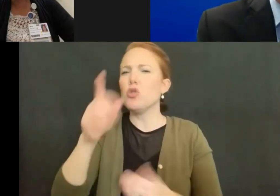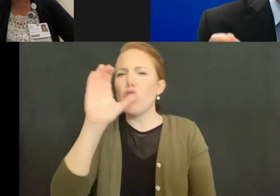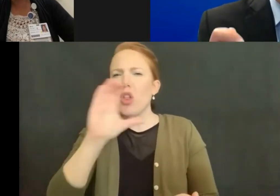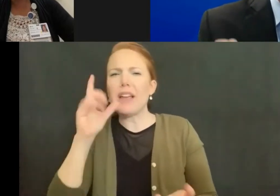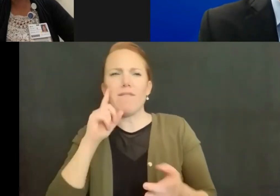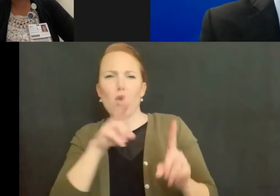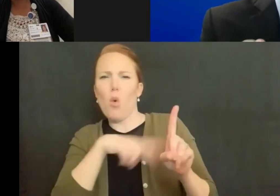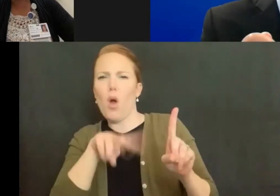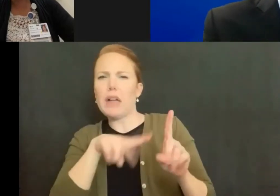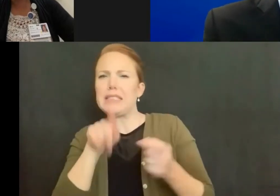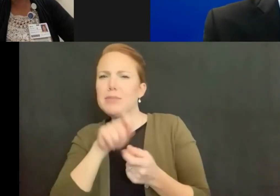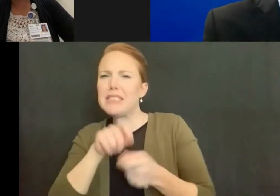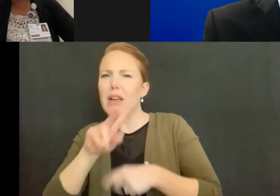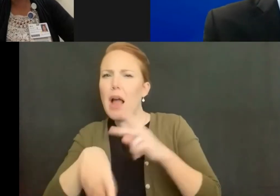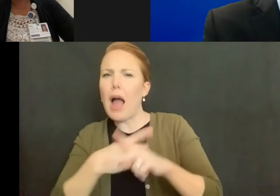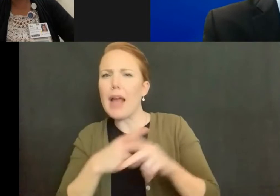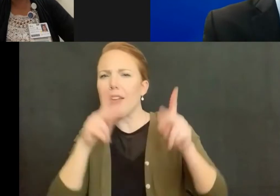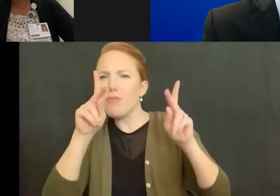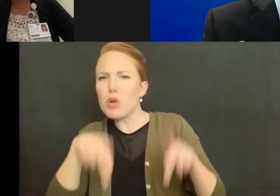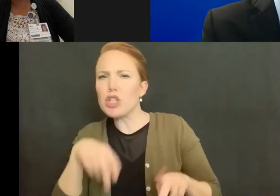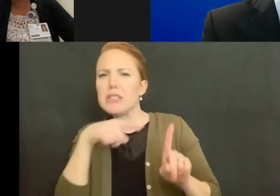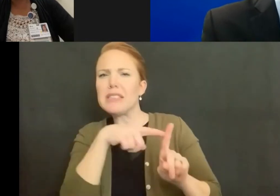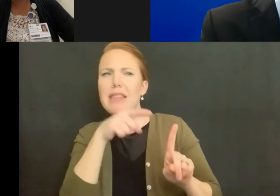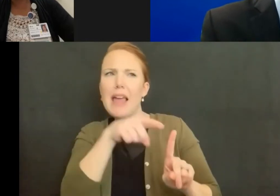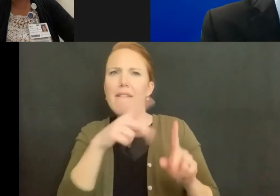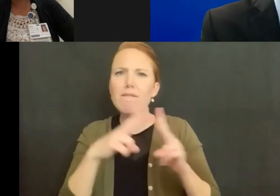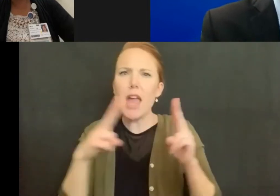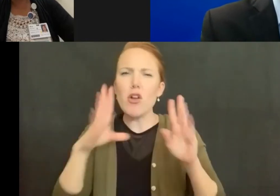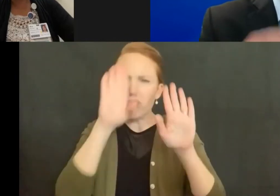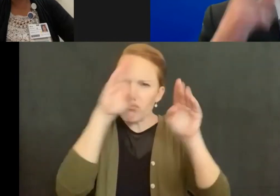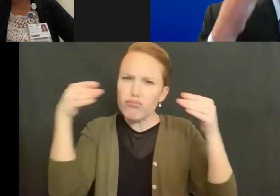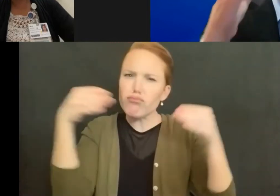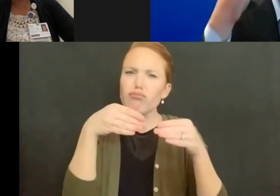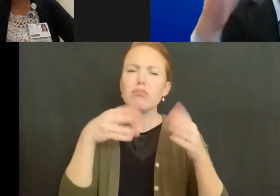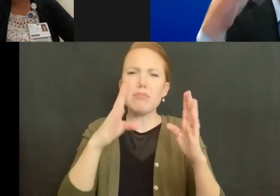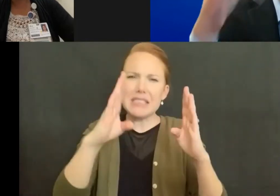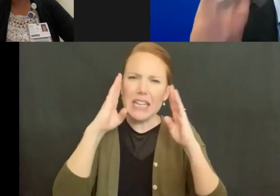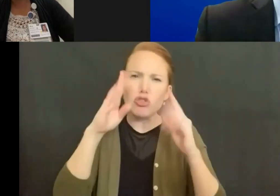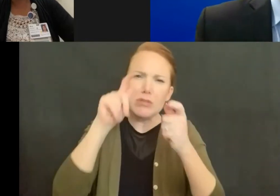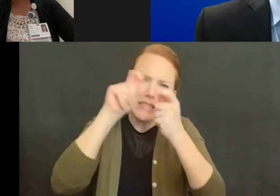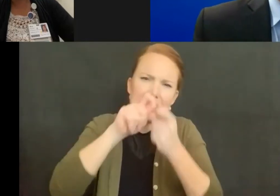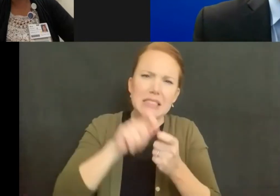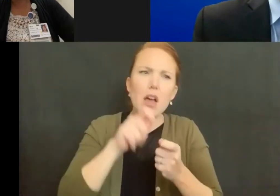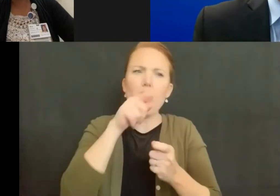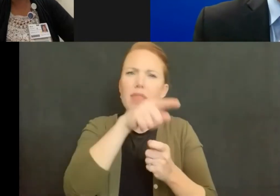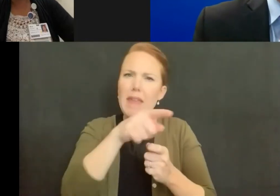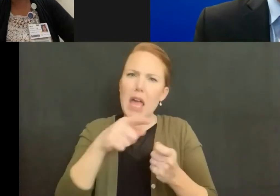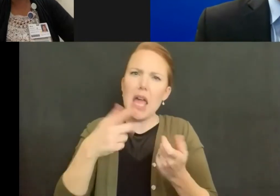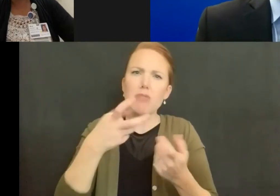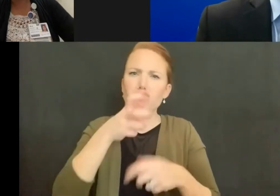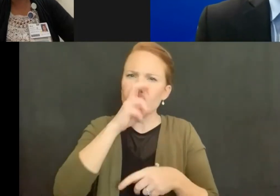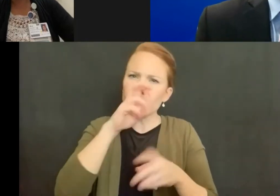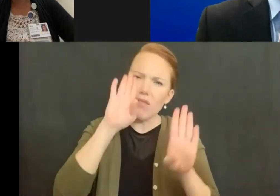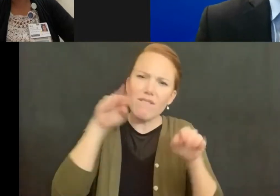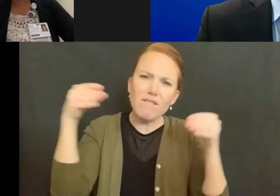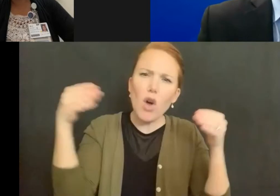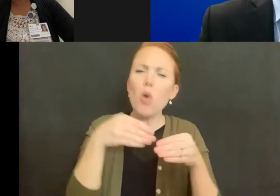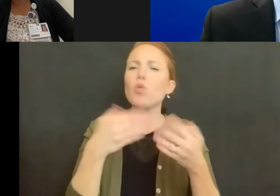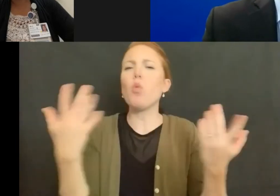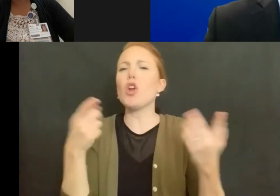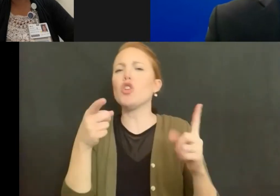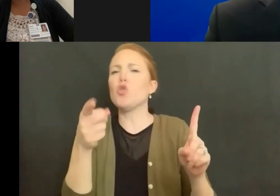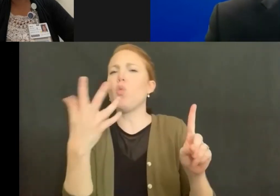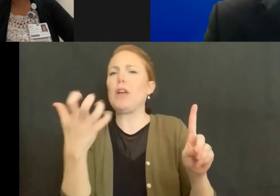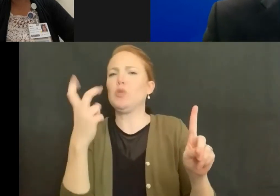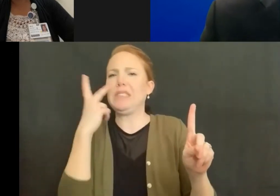person? Do they have attention to detail? Are they very focused? What's the kind of mentality that you want to see